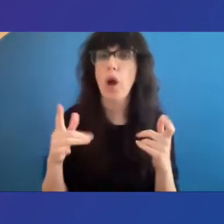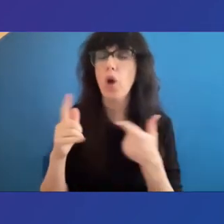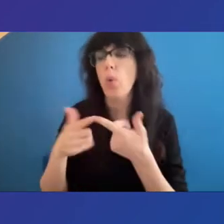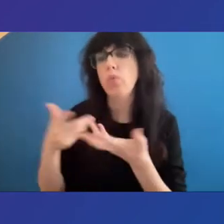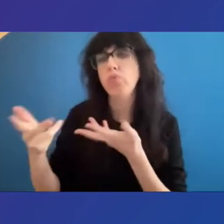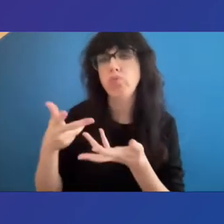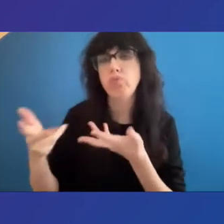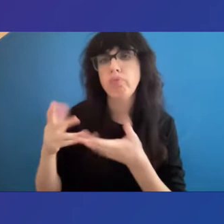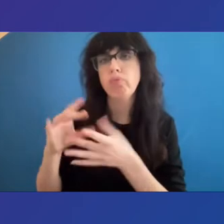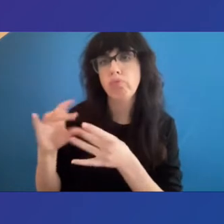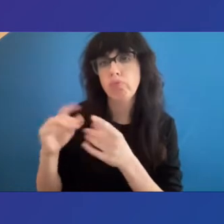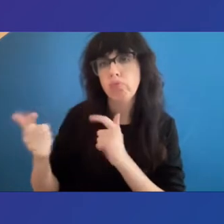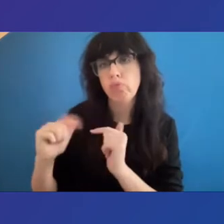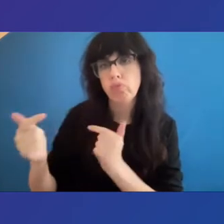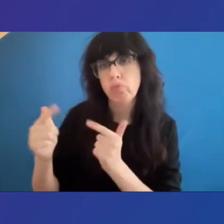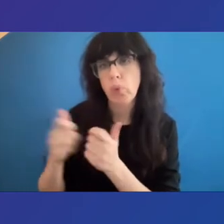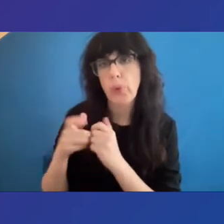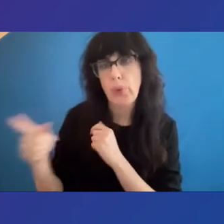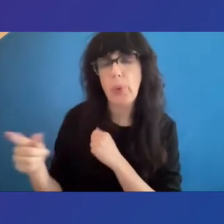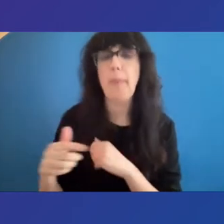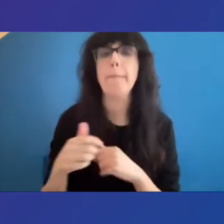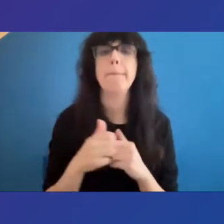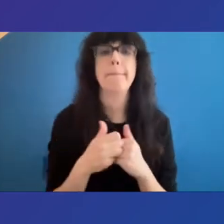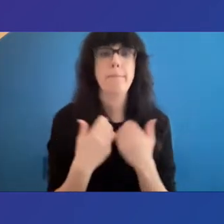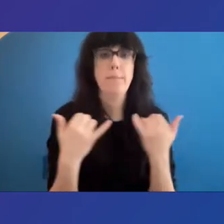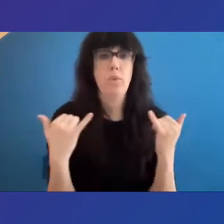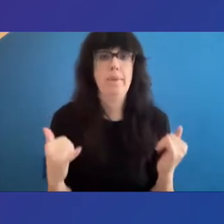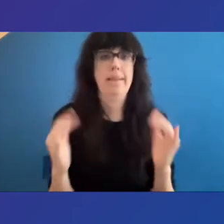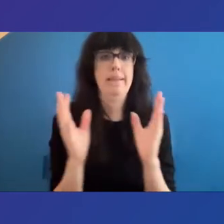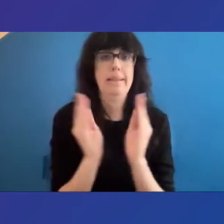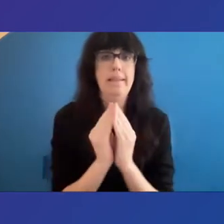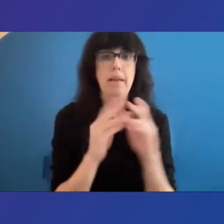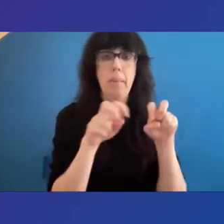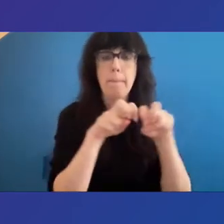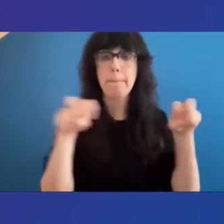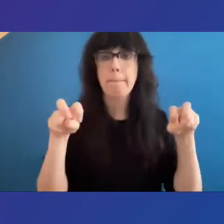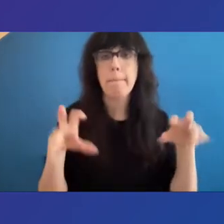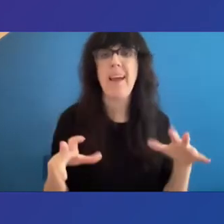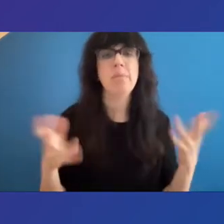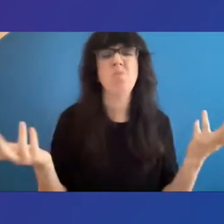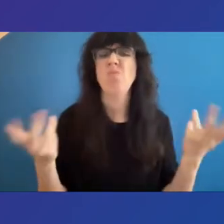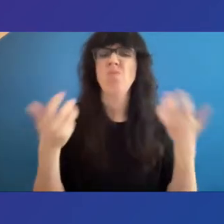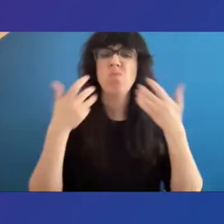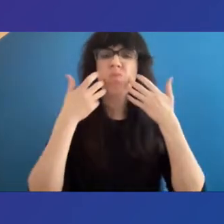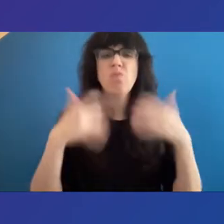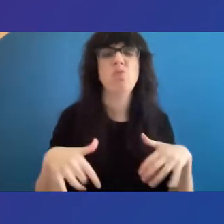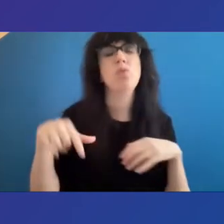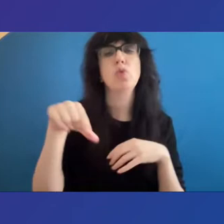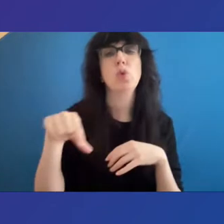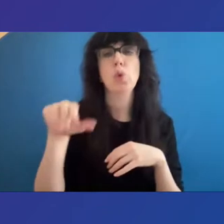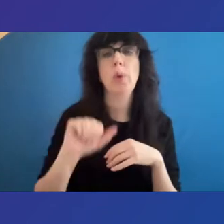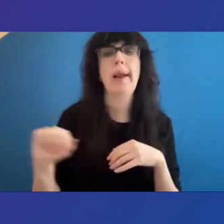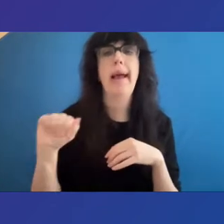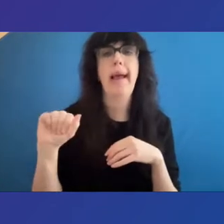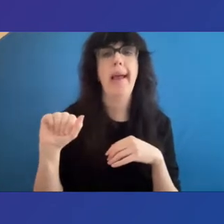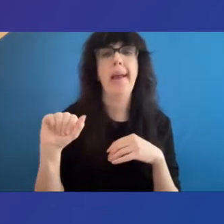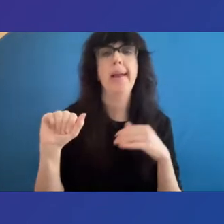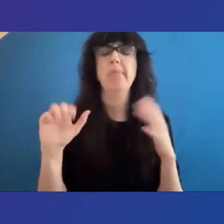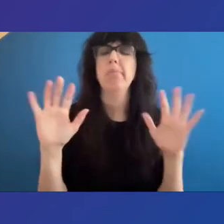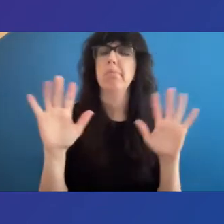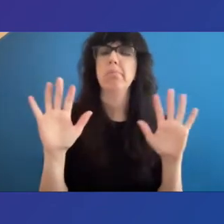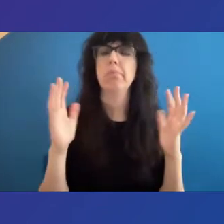For this session, the panelists have decided to not hold a Q&A to ensure a presence of